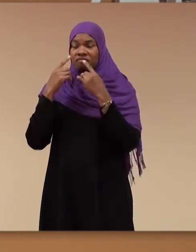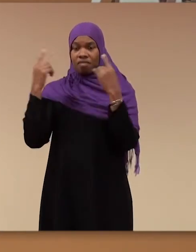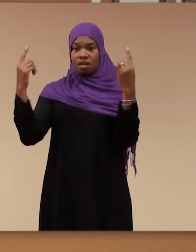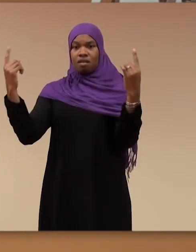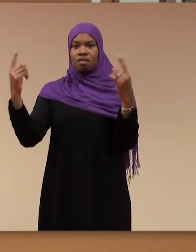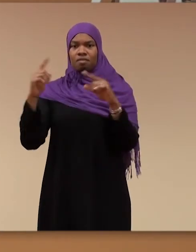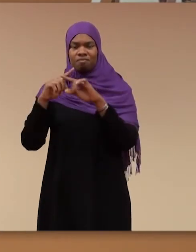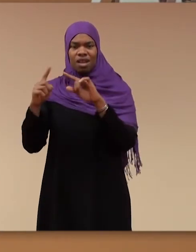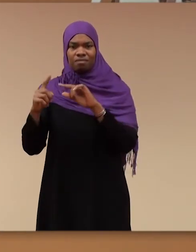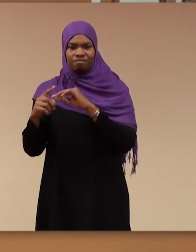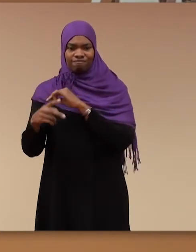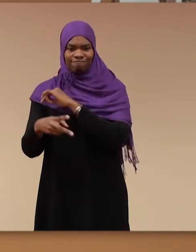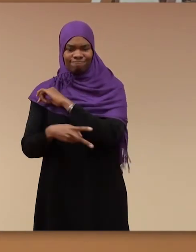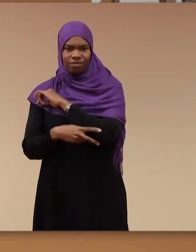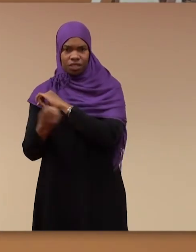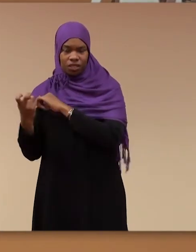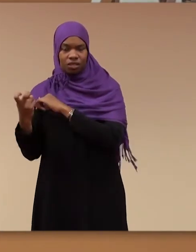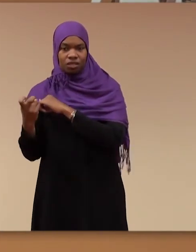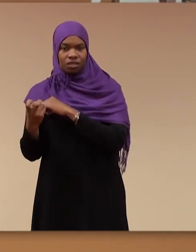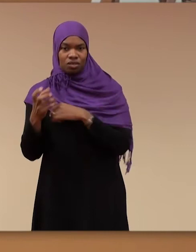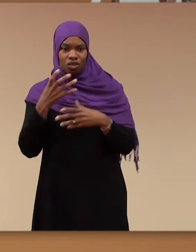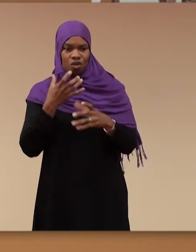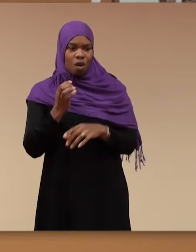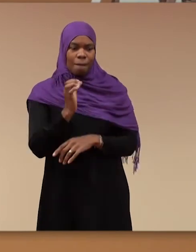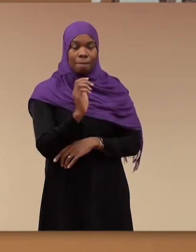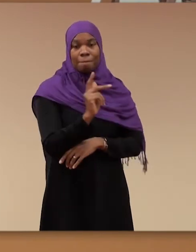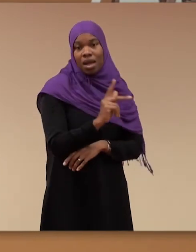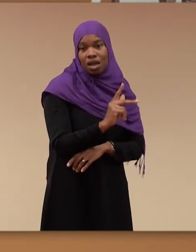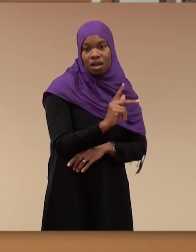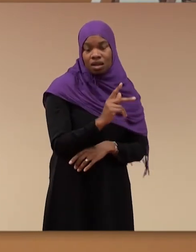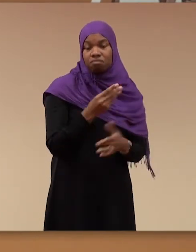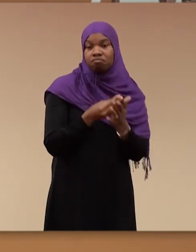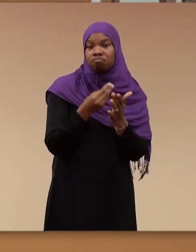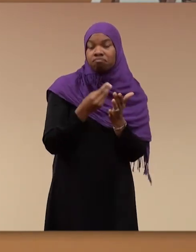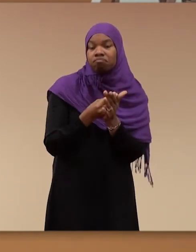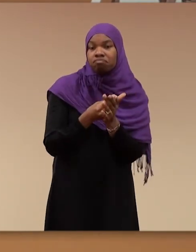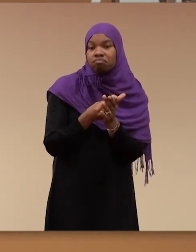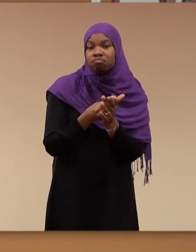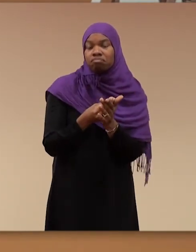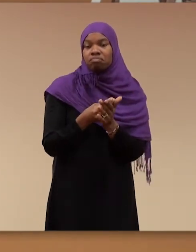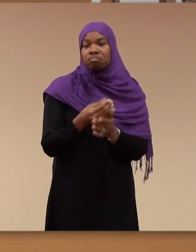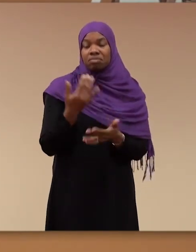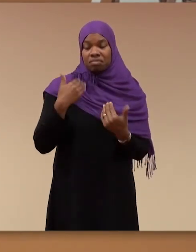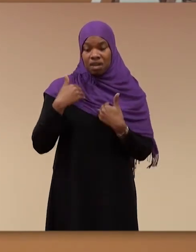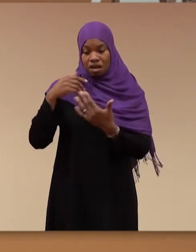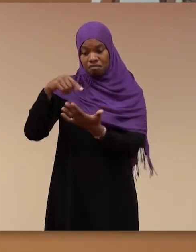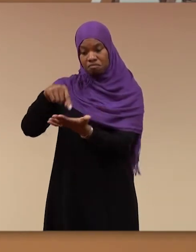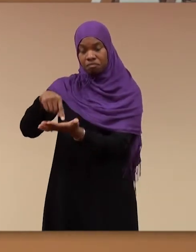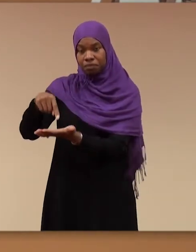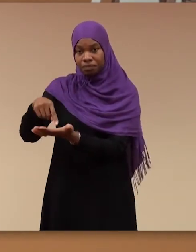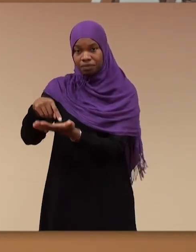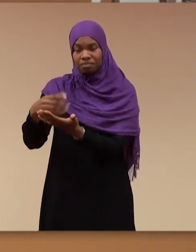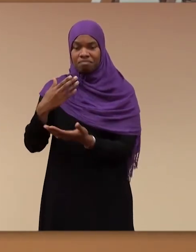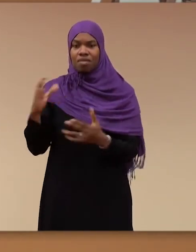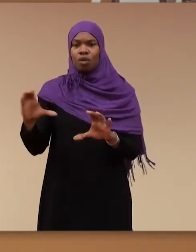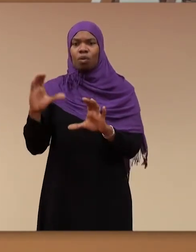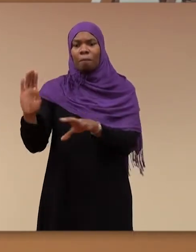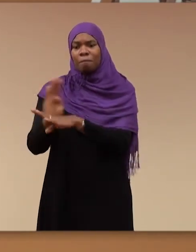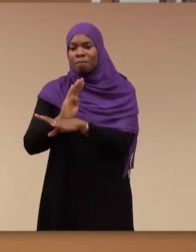debt towards some of the merchants and so on, or the business deal he would make.